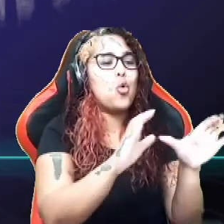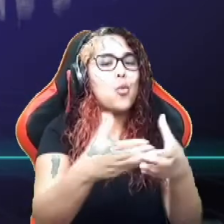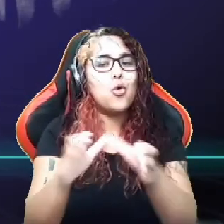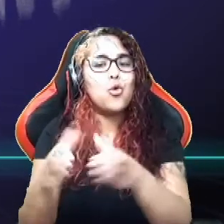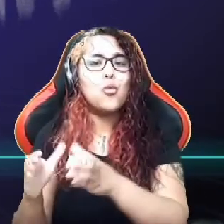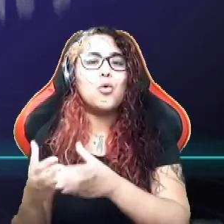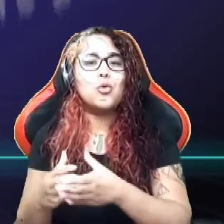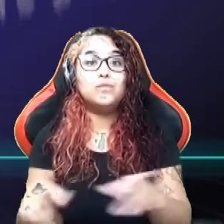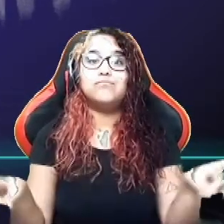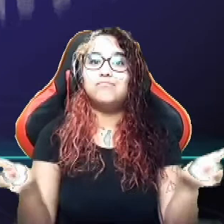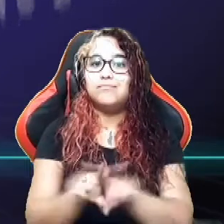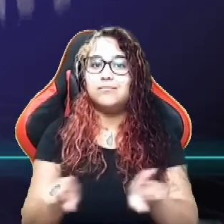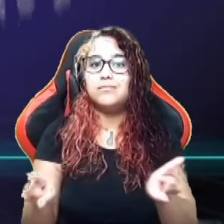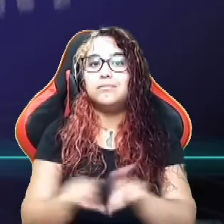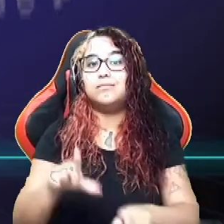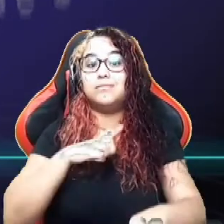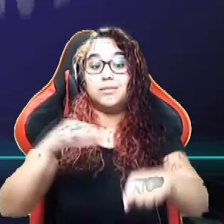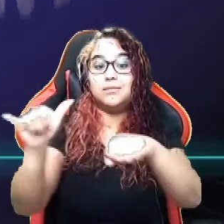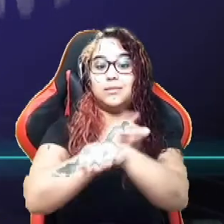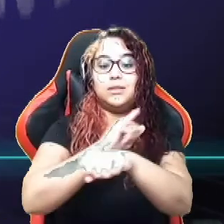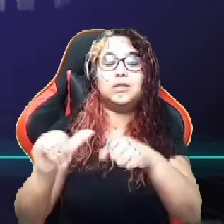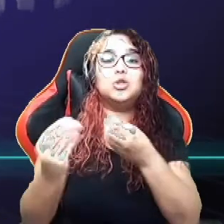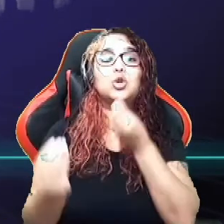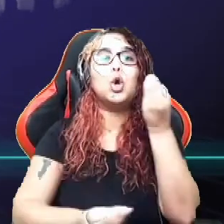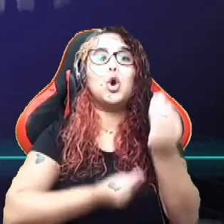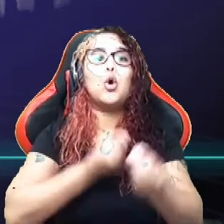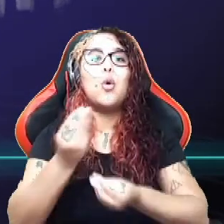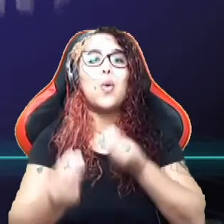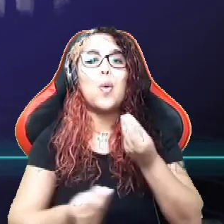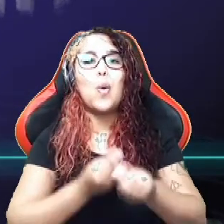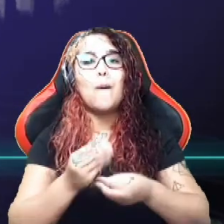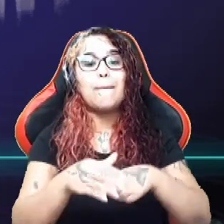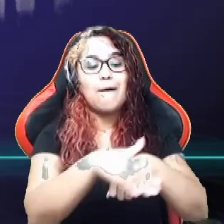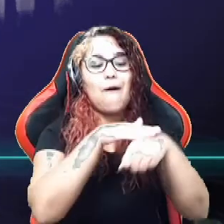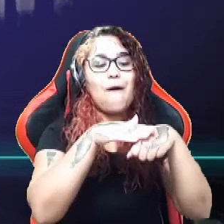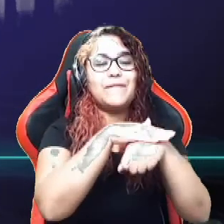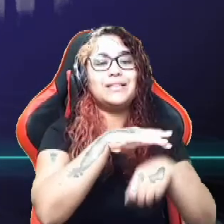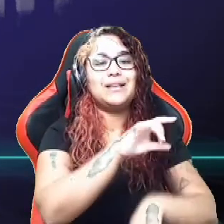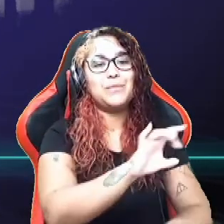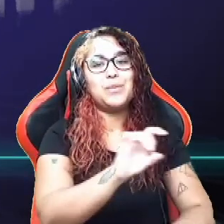community and we need to communicate to these different groups in different ways.